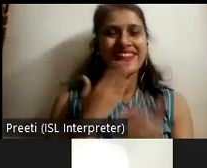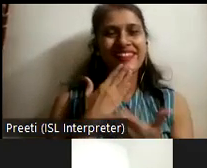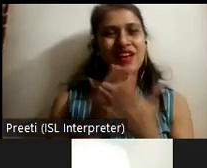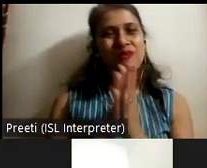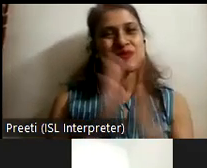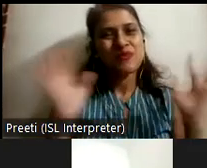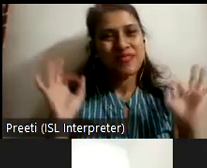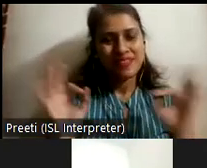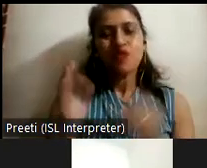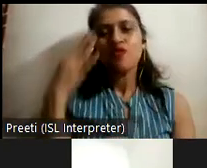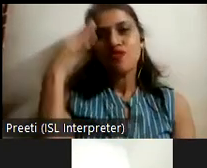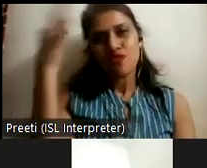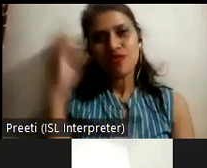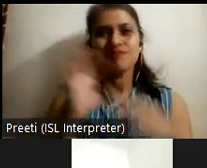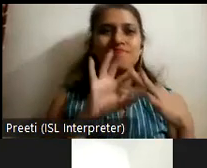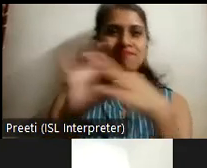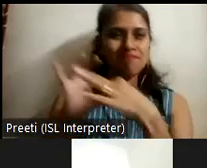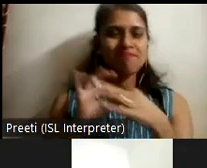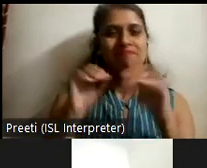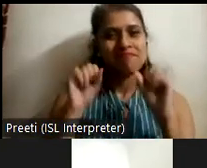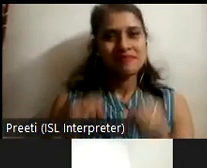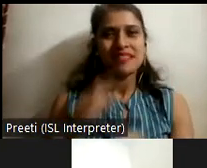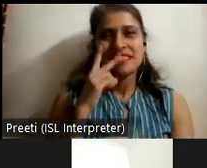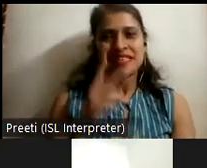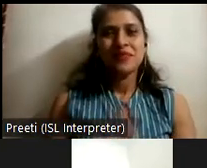Looking forward to connect with you all. Thank you. Thank you.